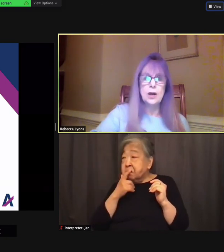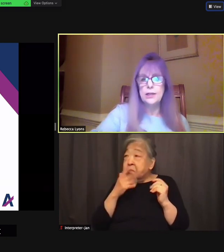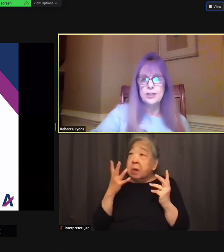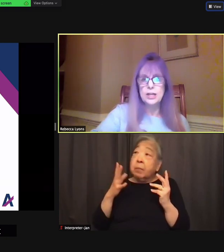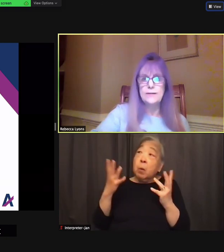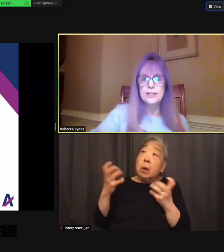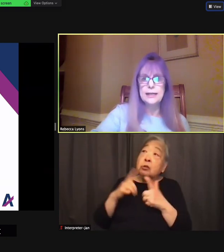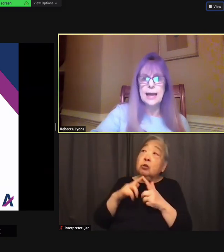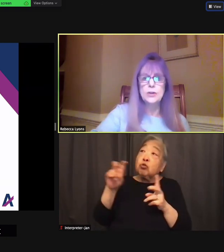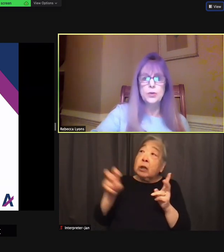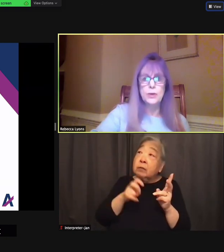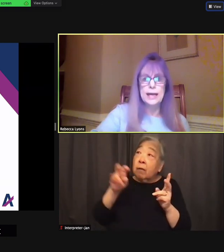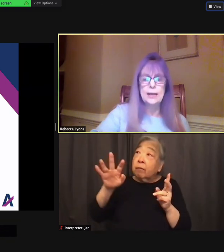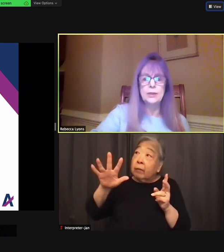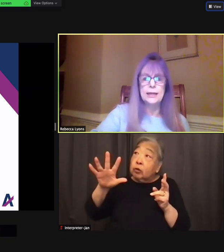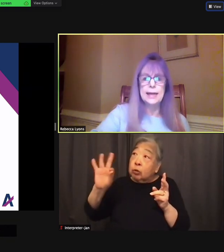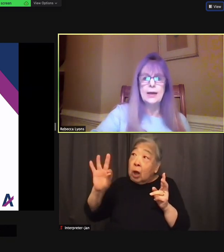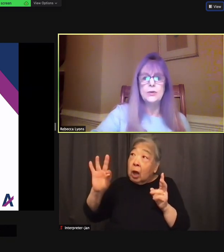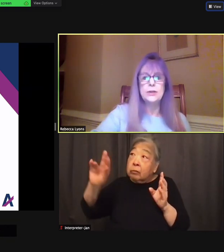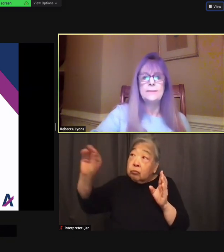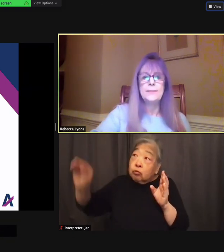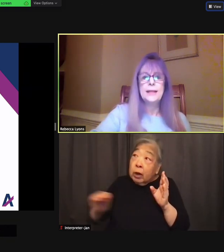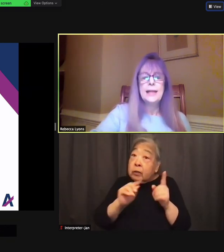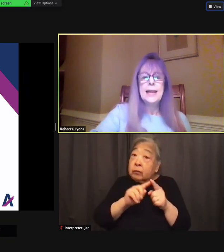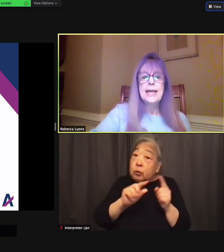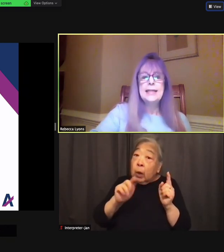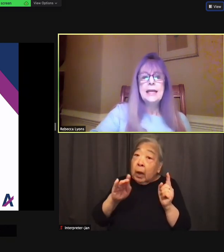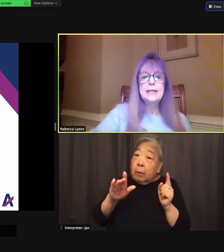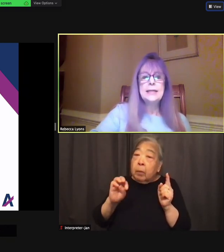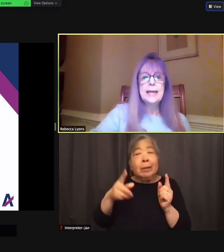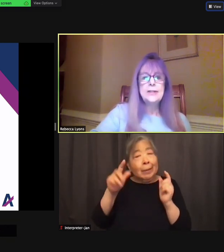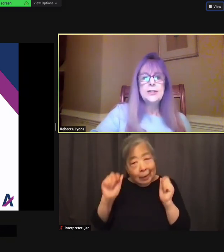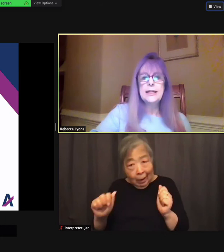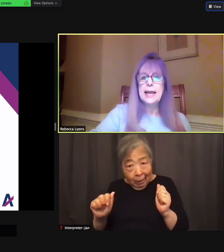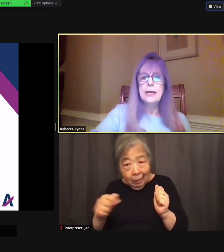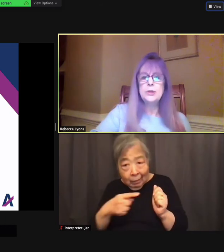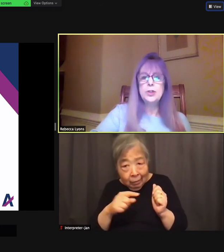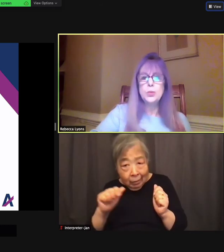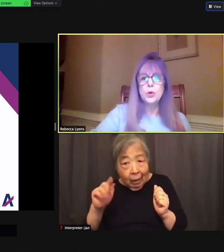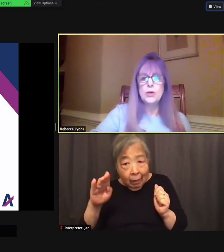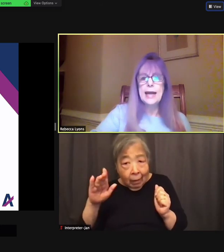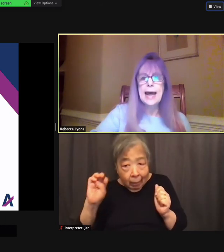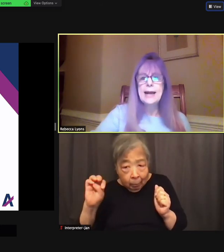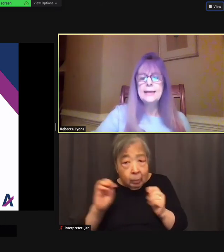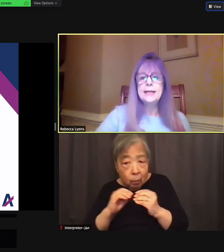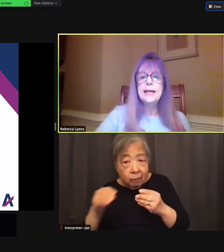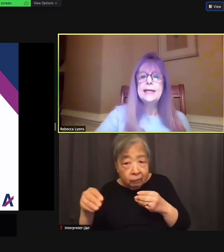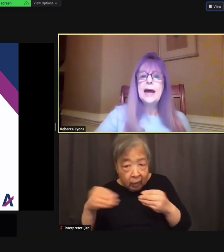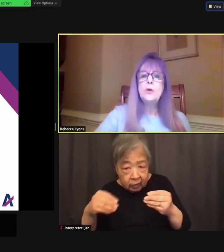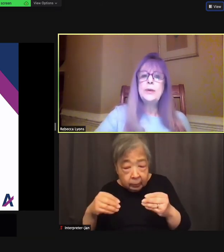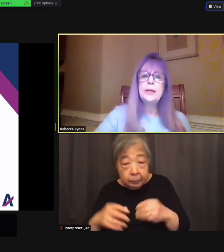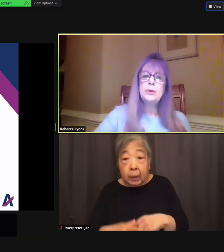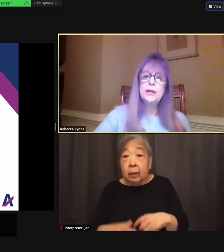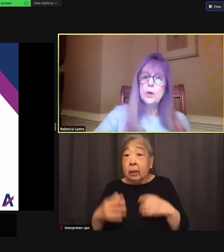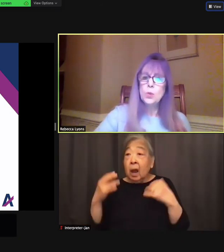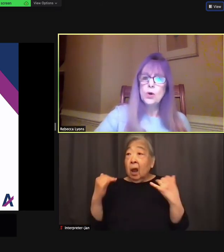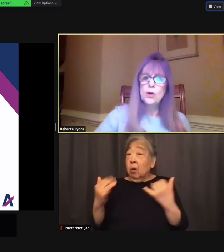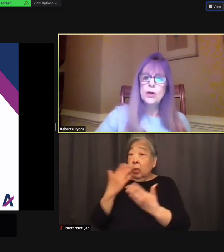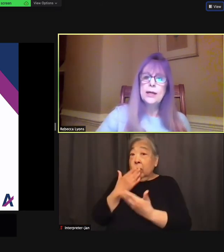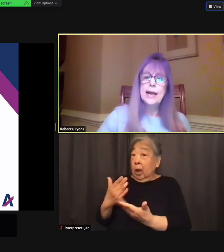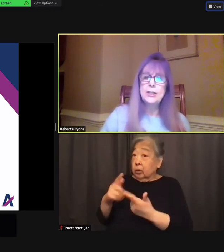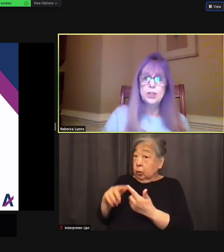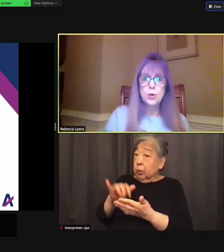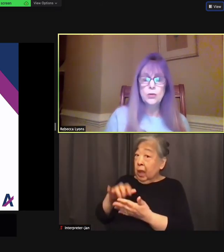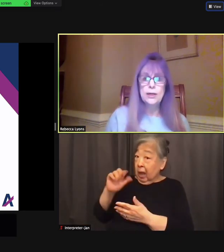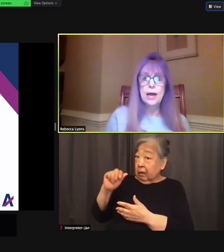529 college savings account to an ABLE account. And then thanks to the Able to Work Act, now people that